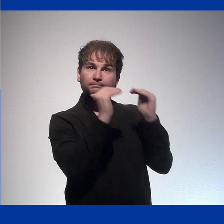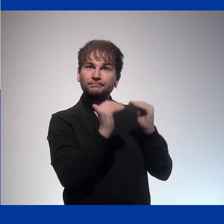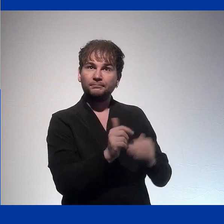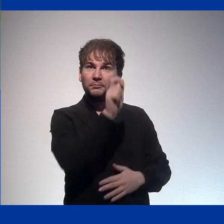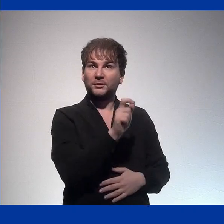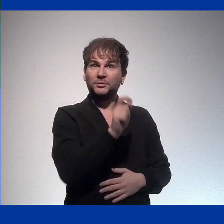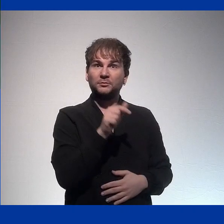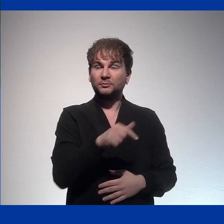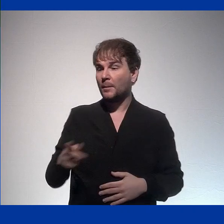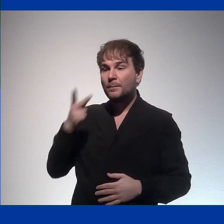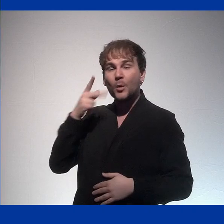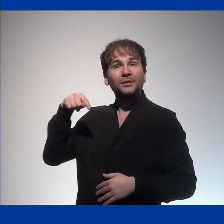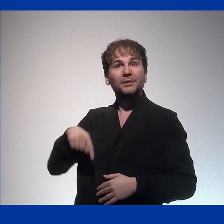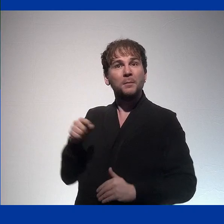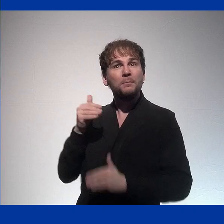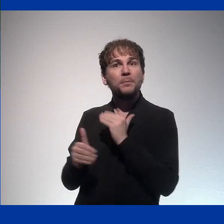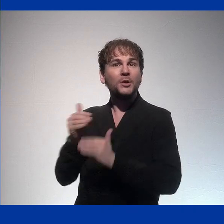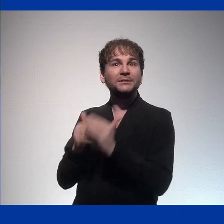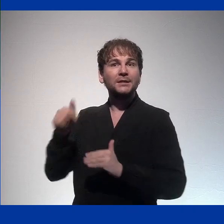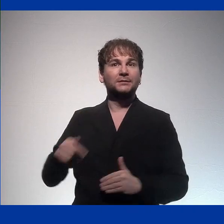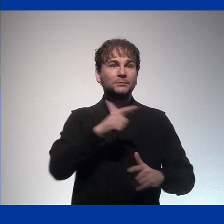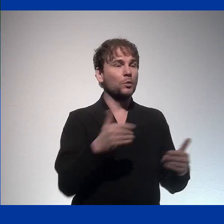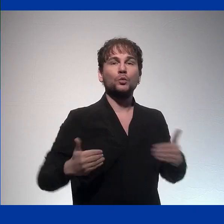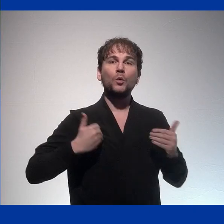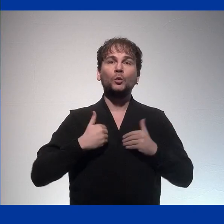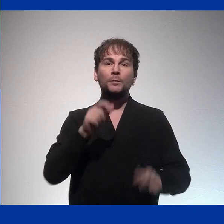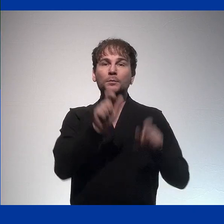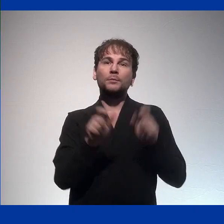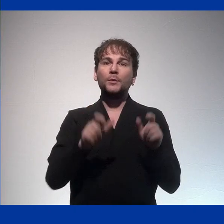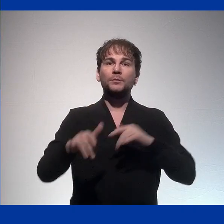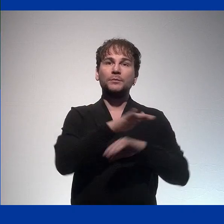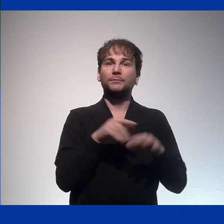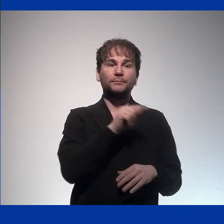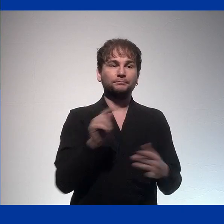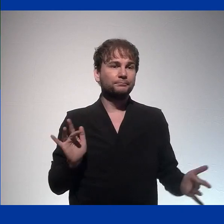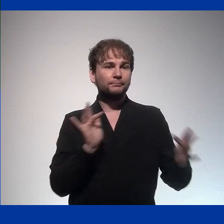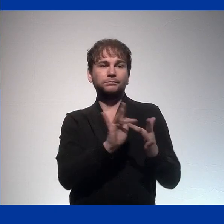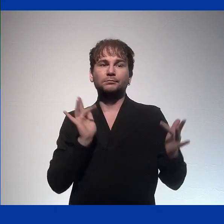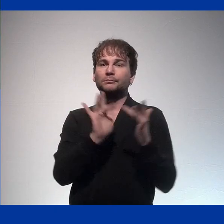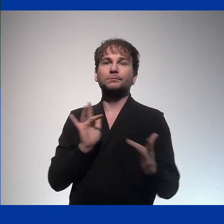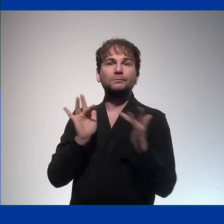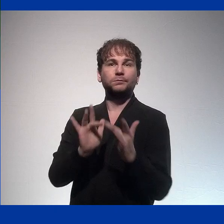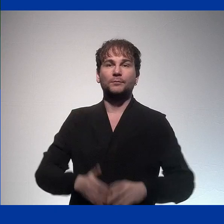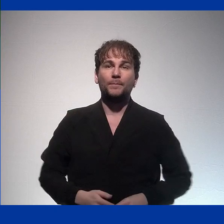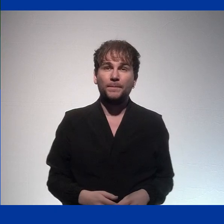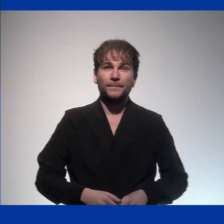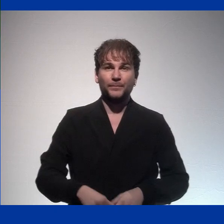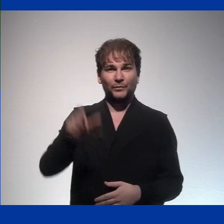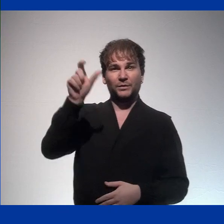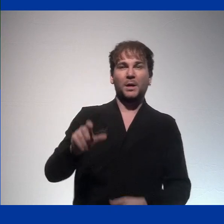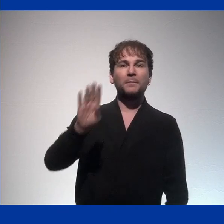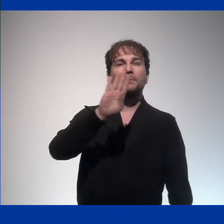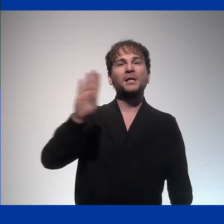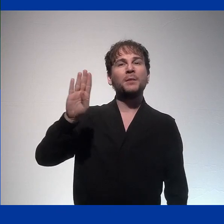first person we are going to talk to is Branimira Penić from the Croatian Youth Network. Good to have you.